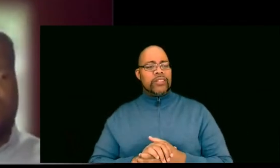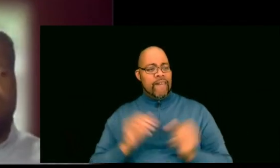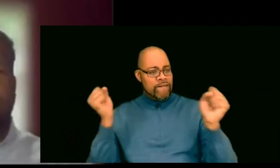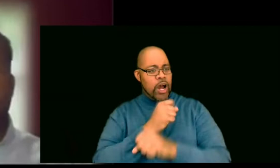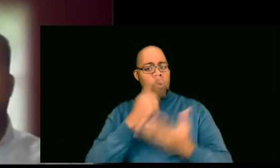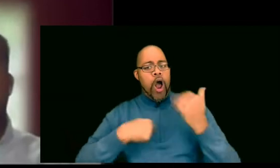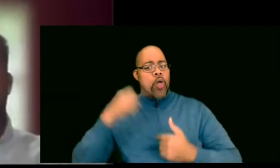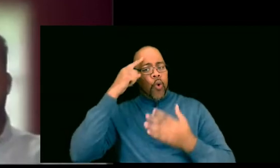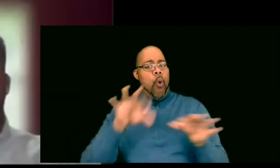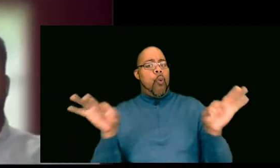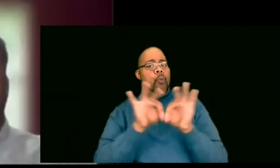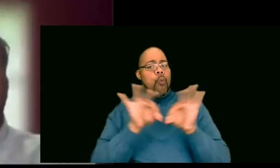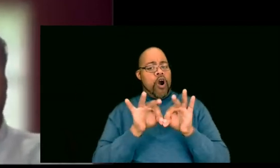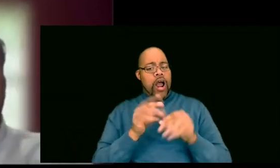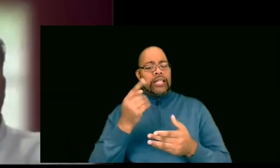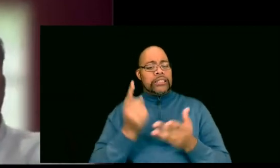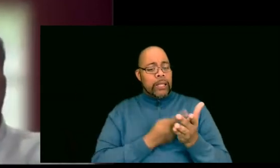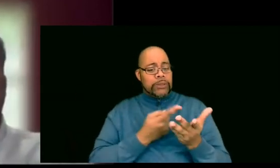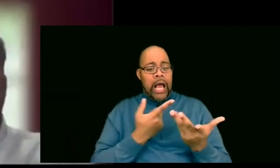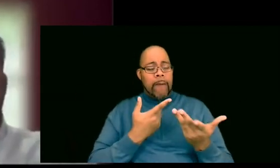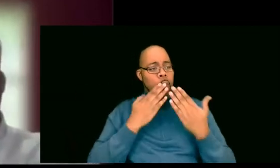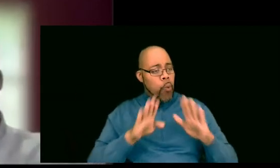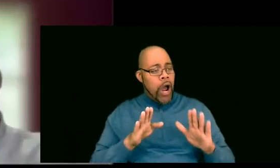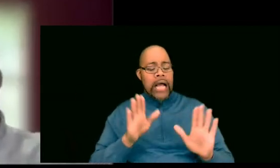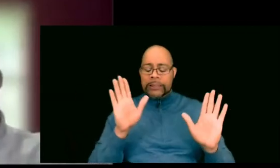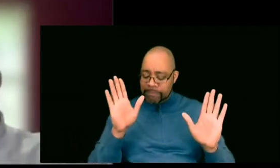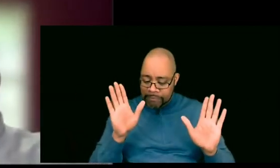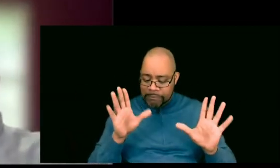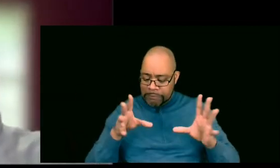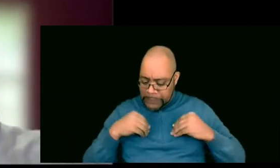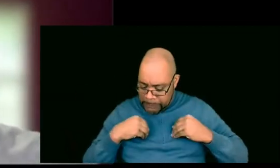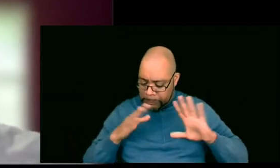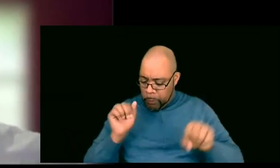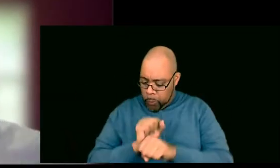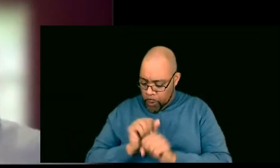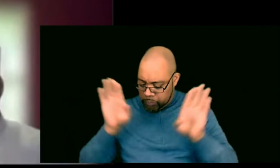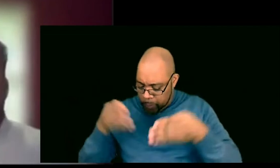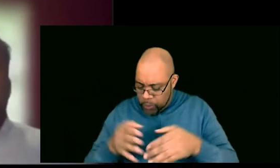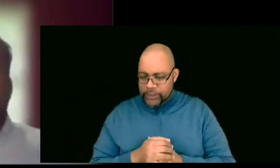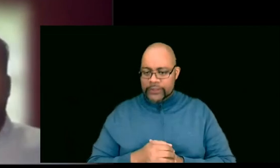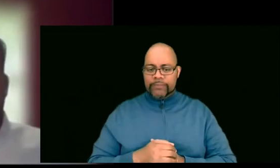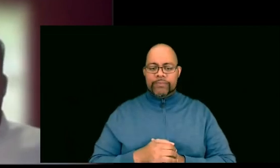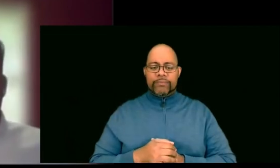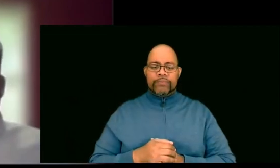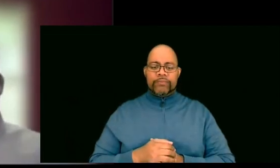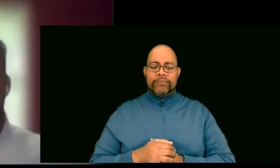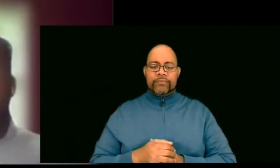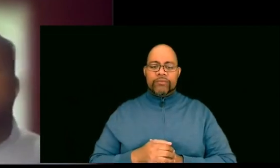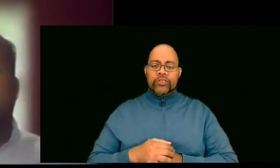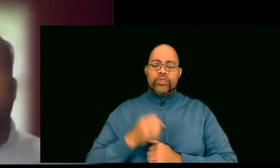was worth fighting for, and sometimes just quietly going about with my head down, getting my work done, you see.